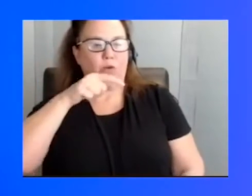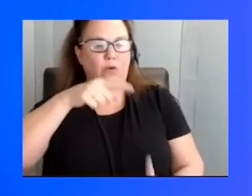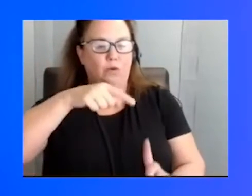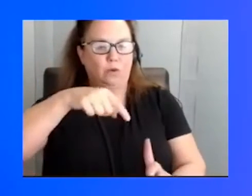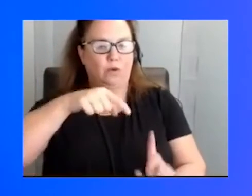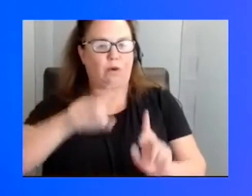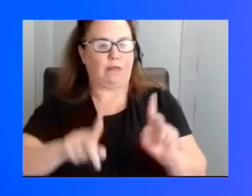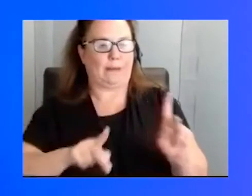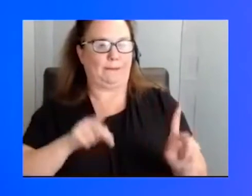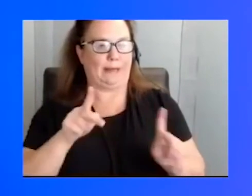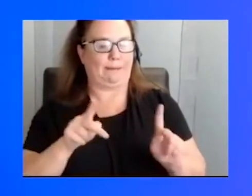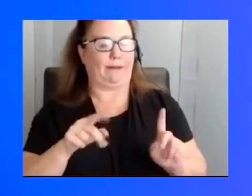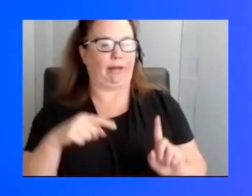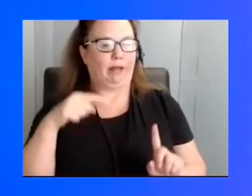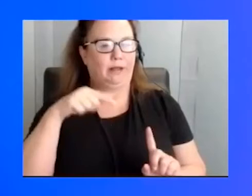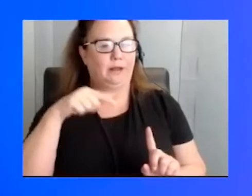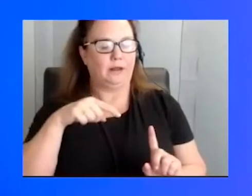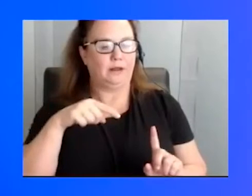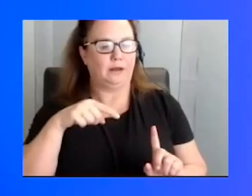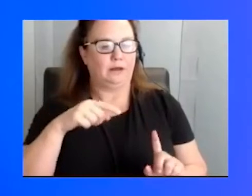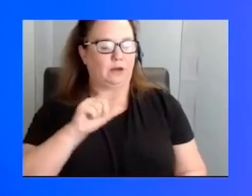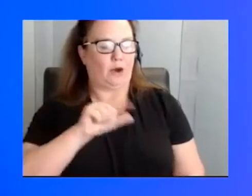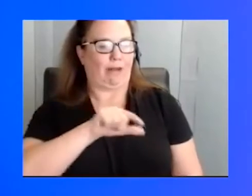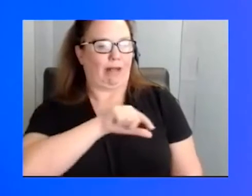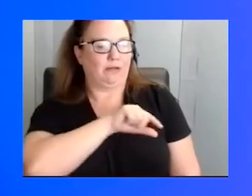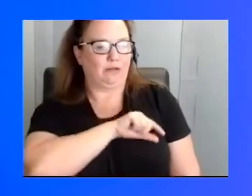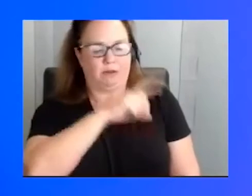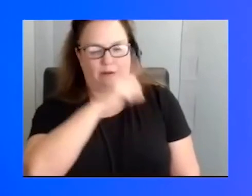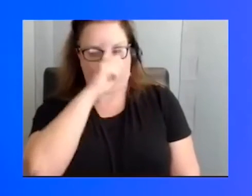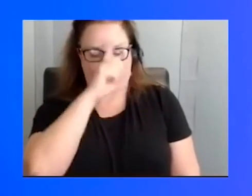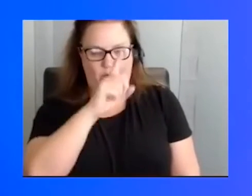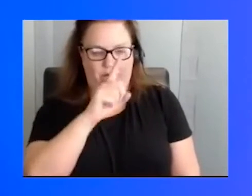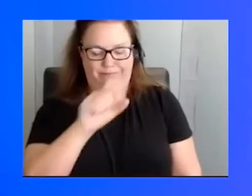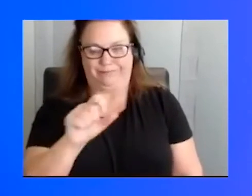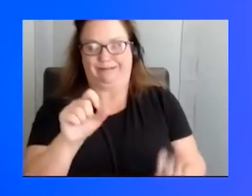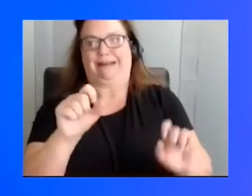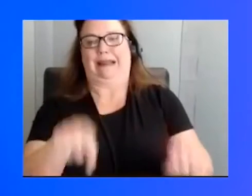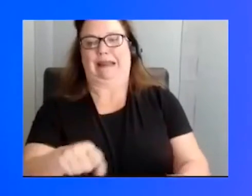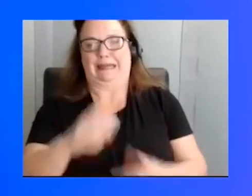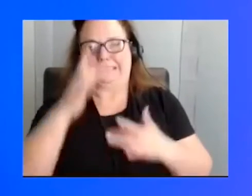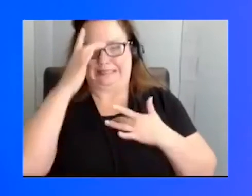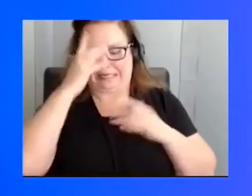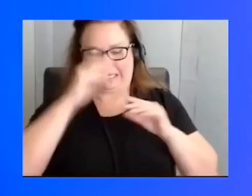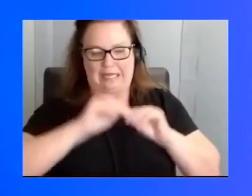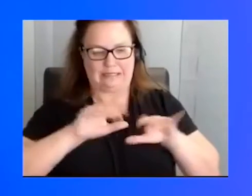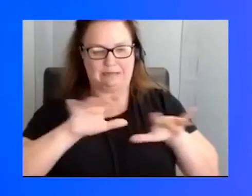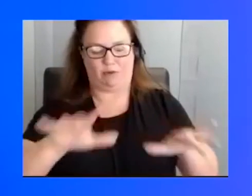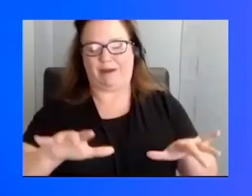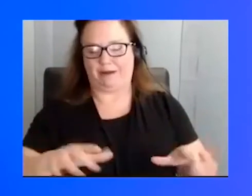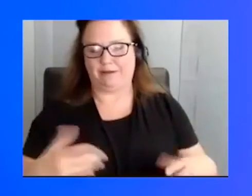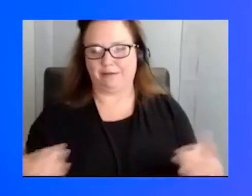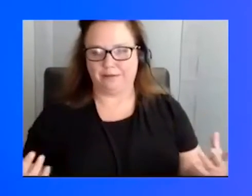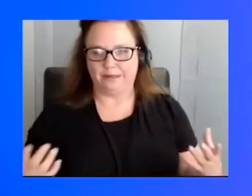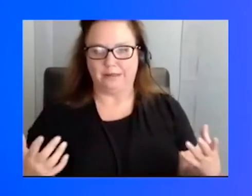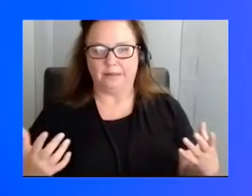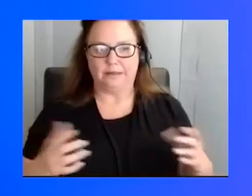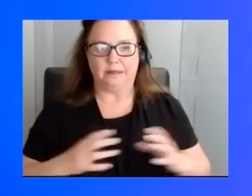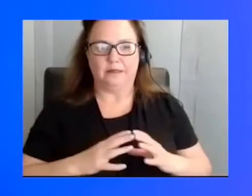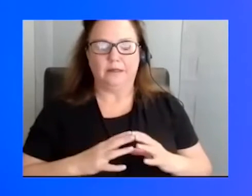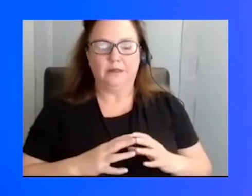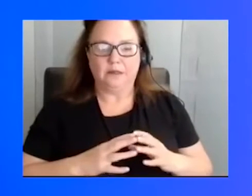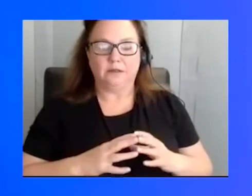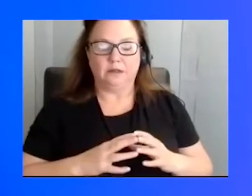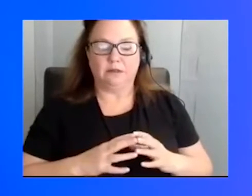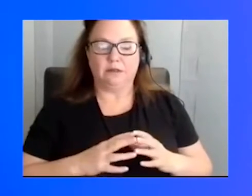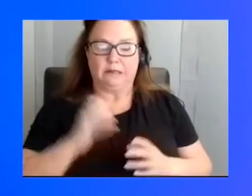are eligible or can get the infection and spread the disease. So by getting vaccination